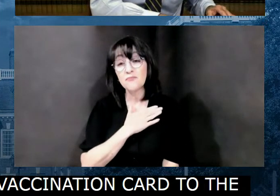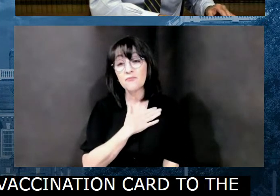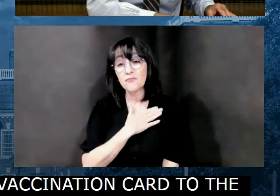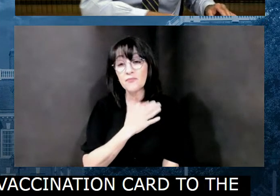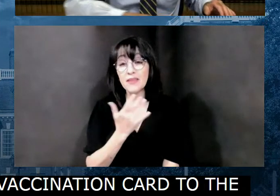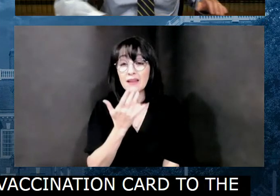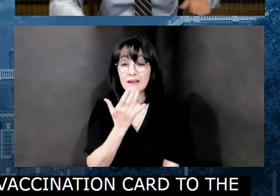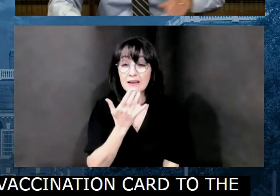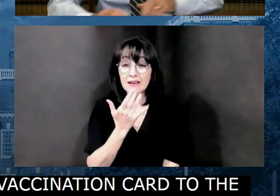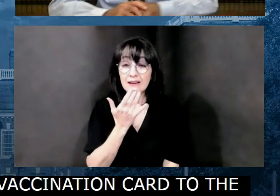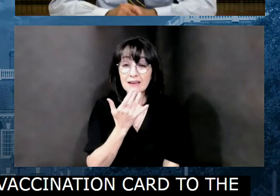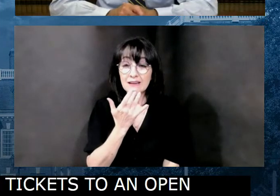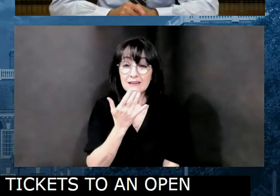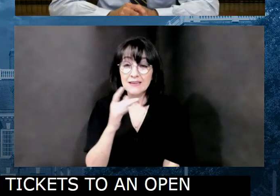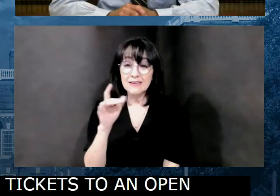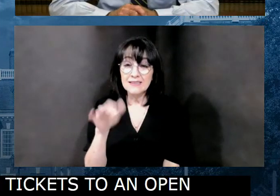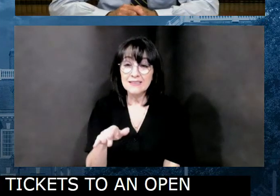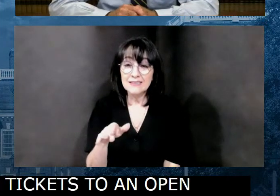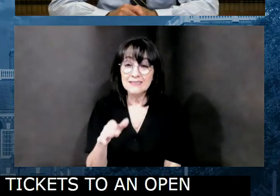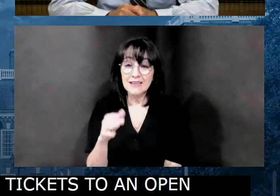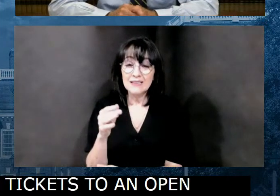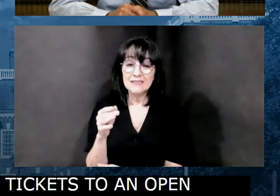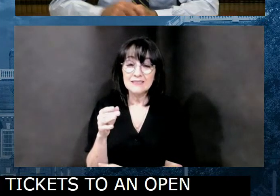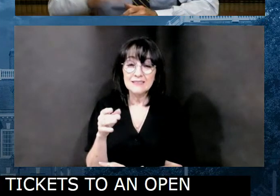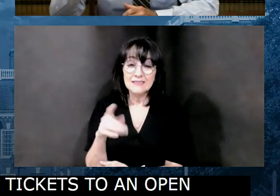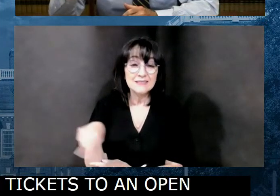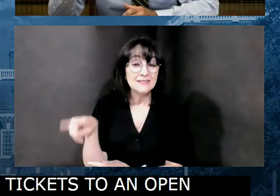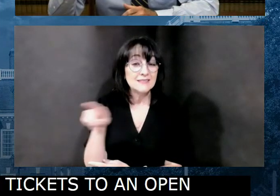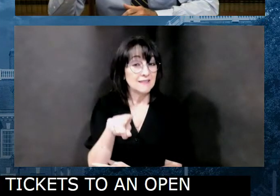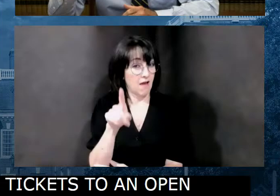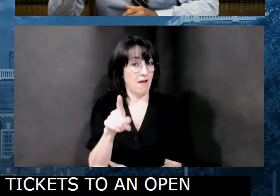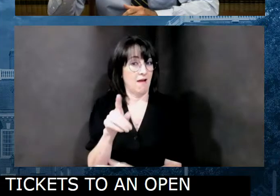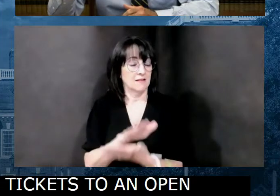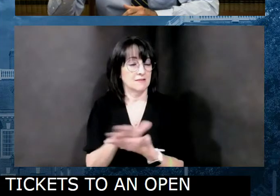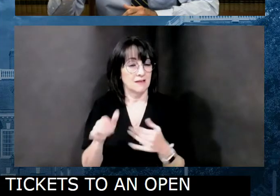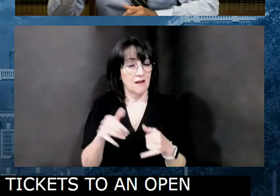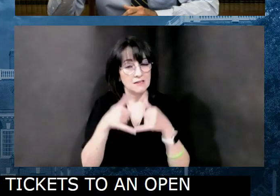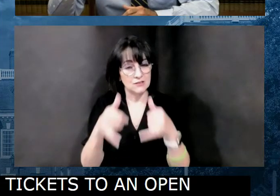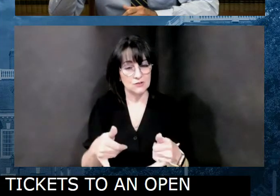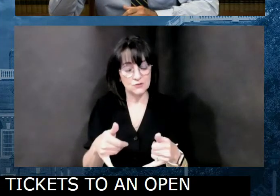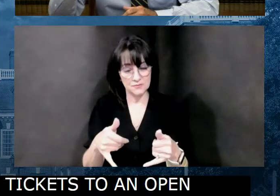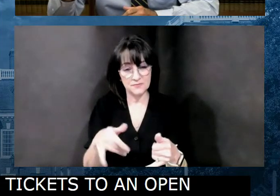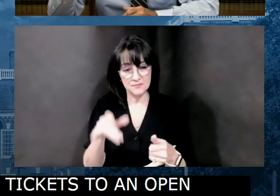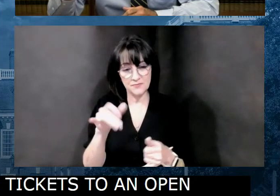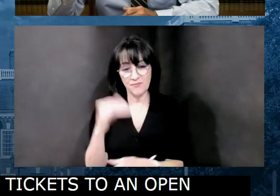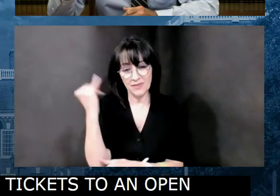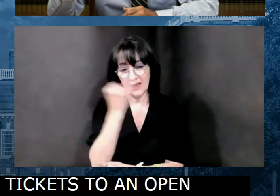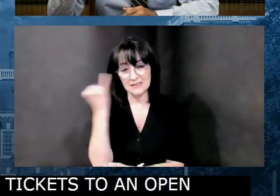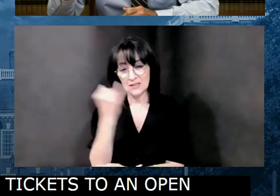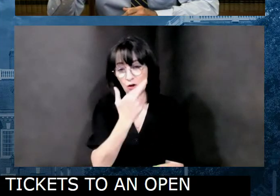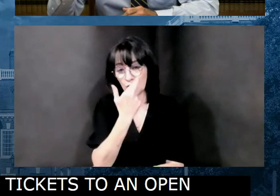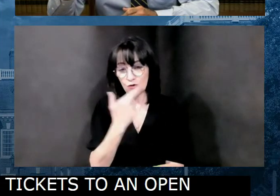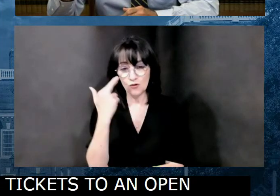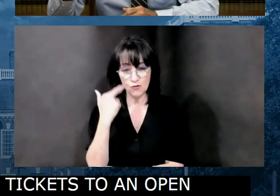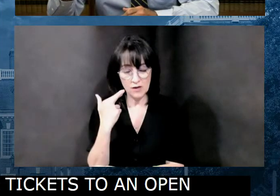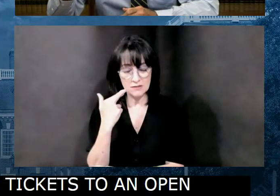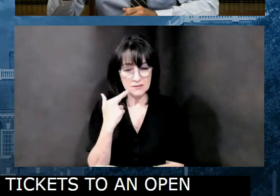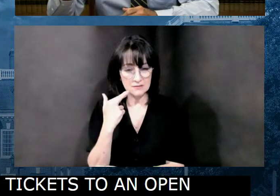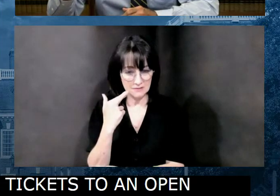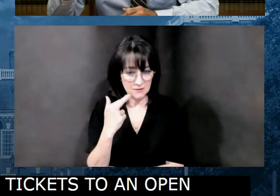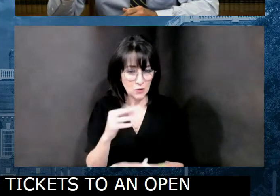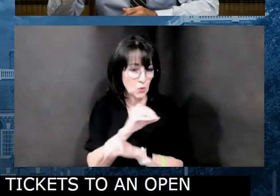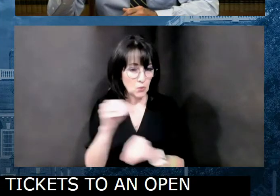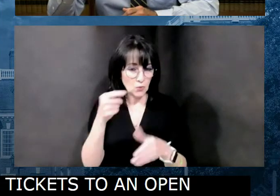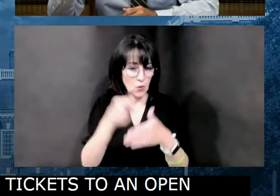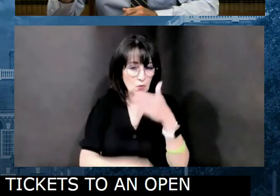those Italian restaurants, you get a free spaghetti and meatball dinner with proof of vaccination at Mrs.